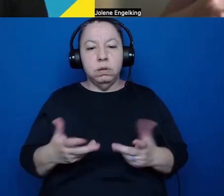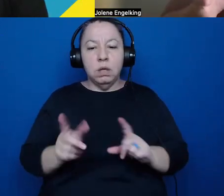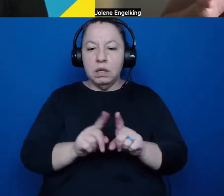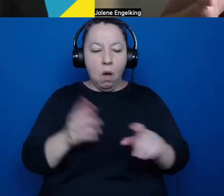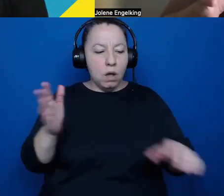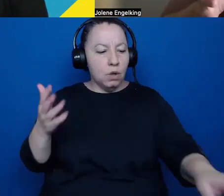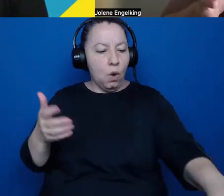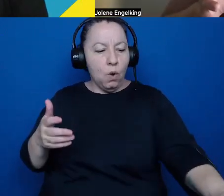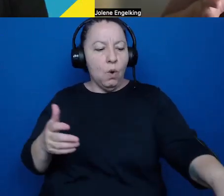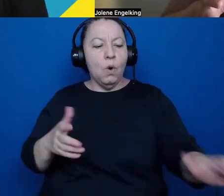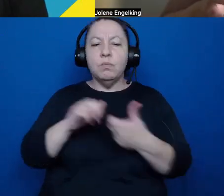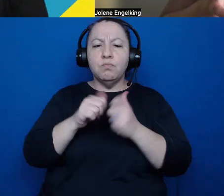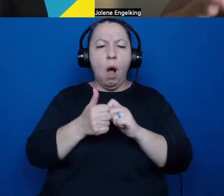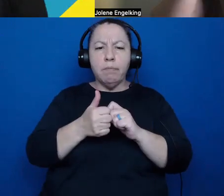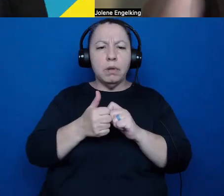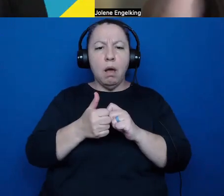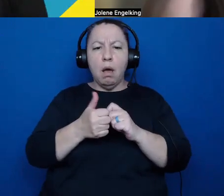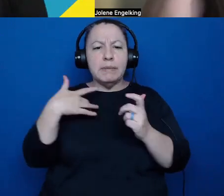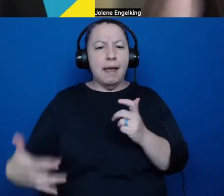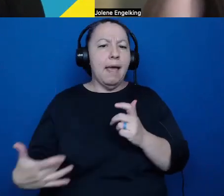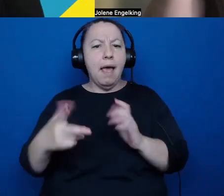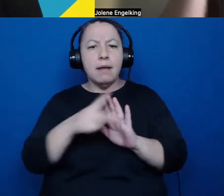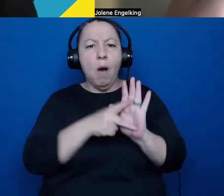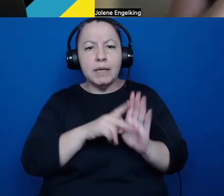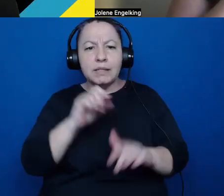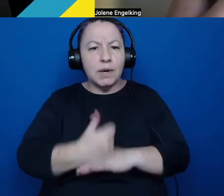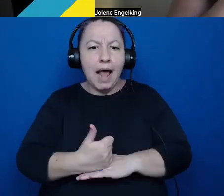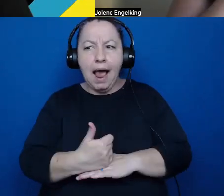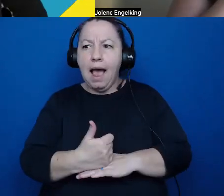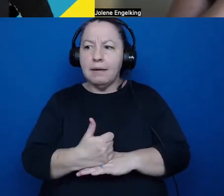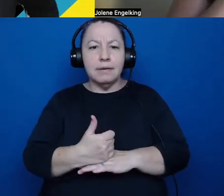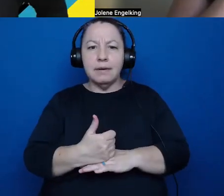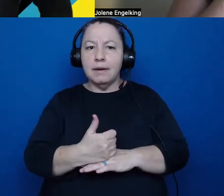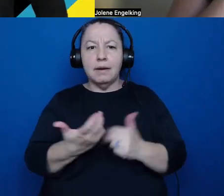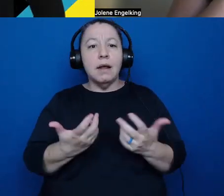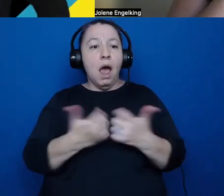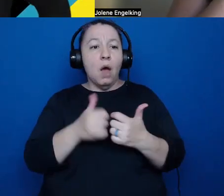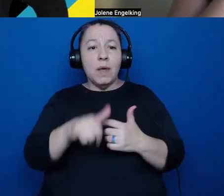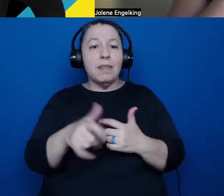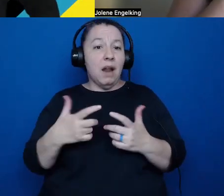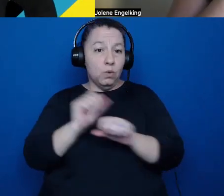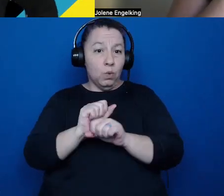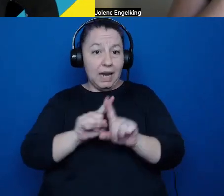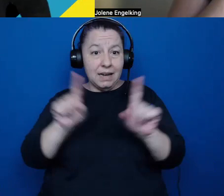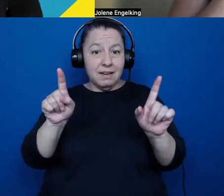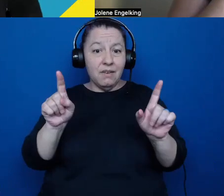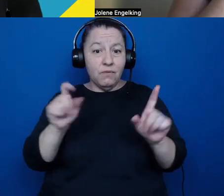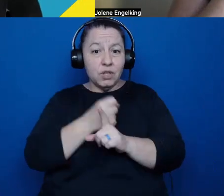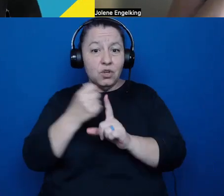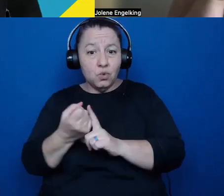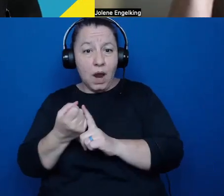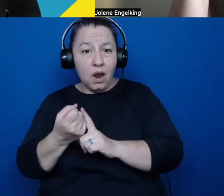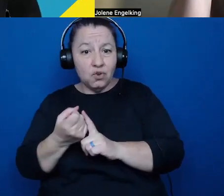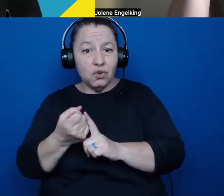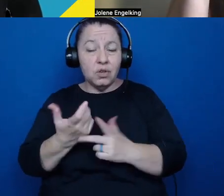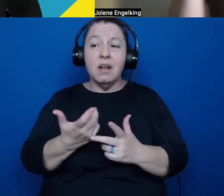these problematic policies that happen, right? Kind of very much along with that. Like I was working at a different location or a different space, and I was very much told